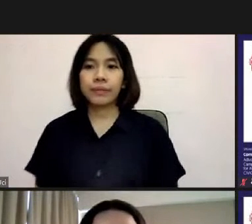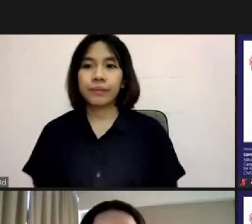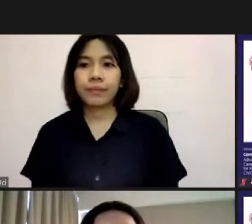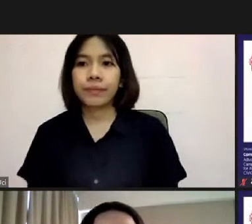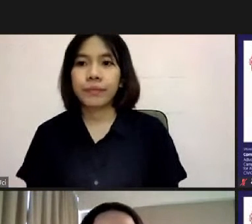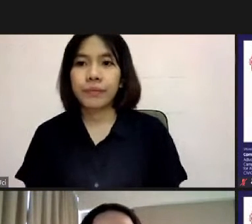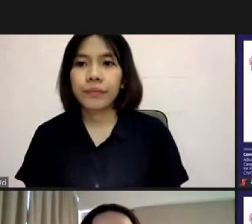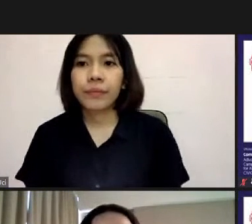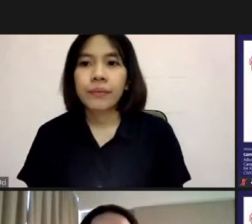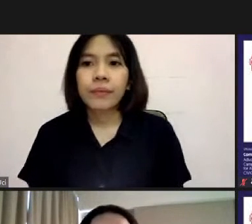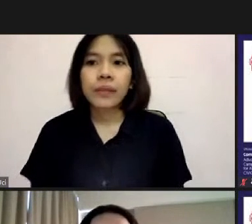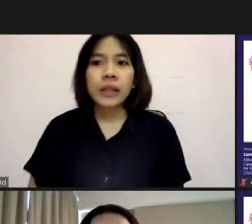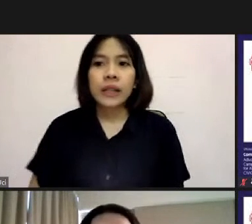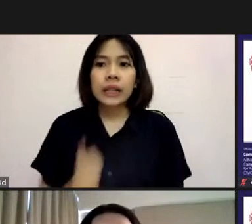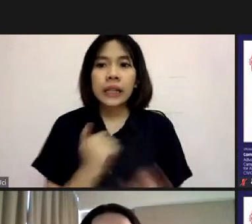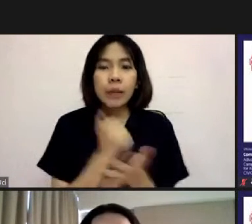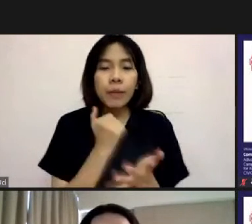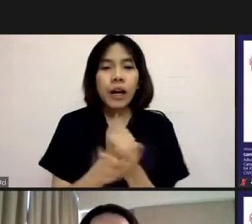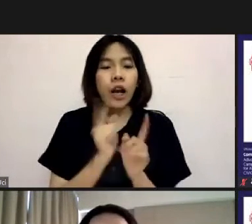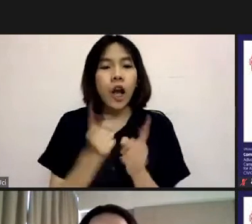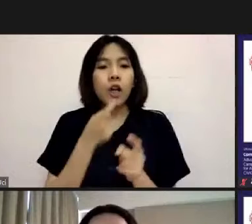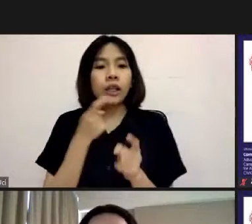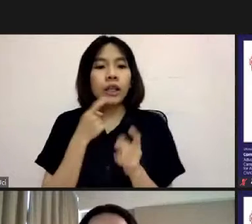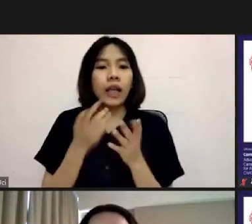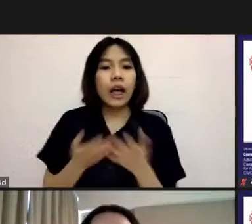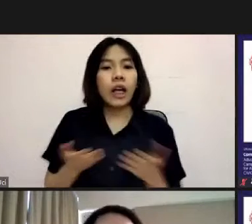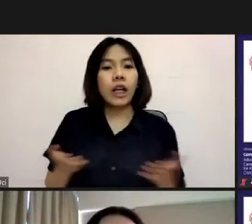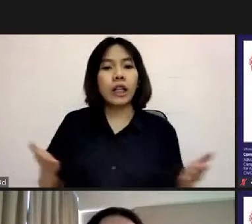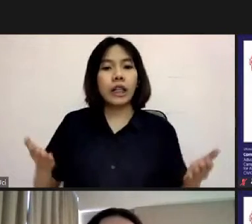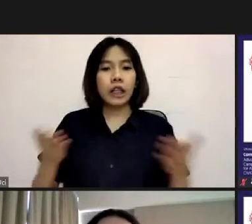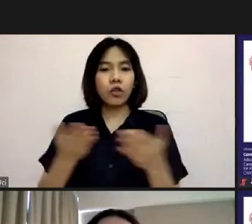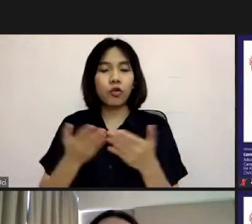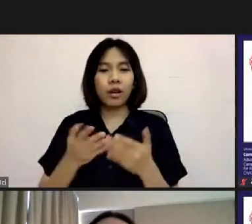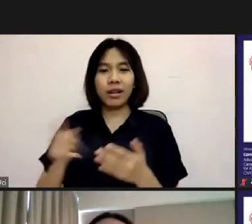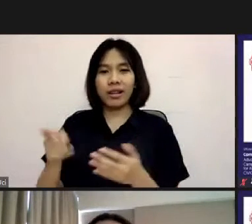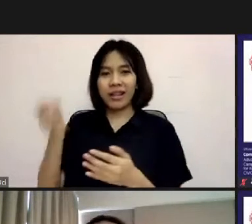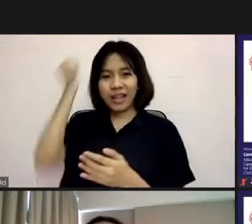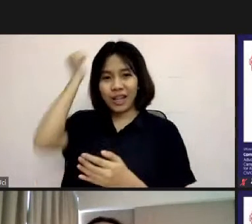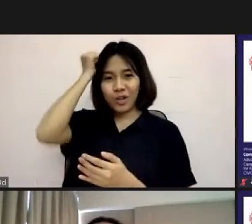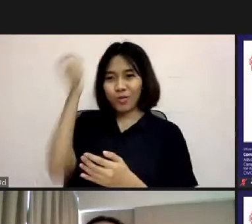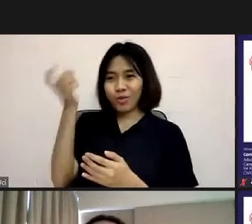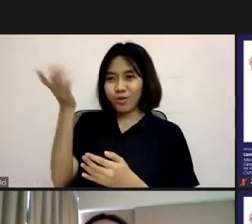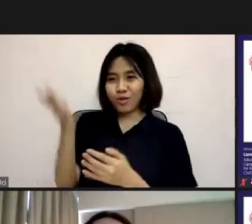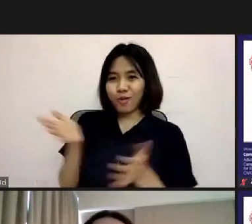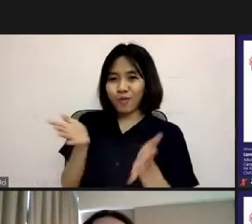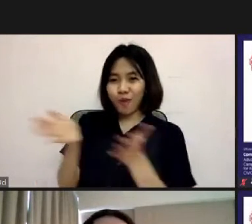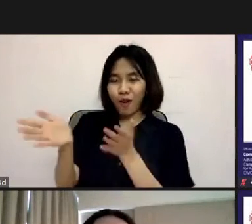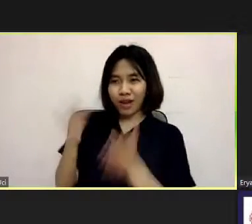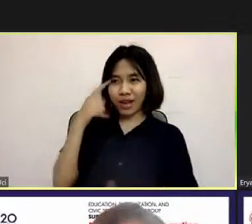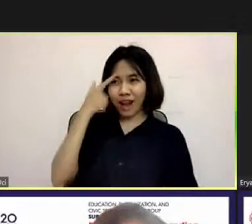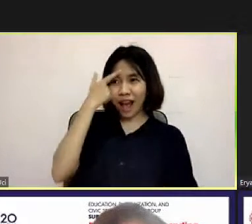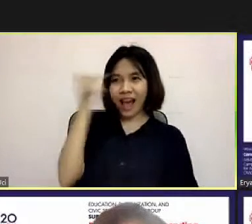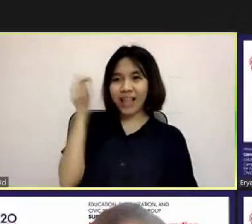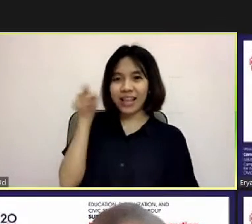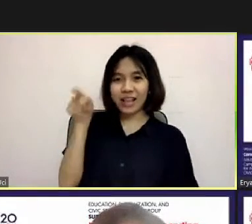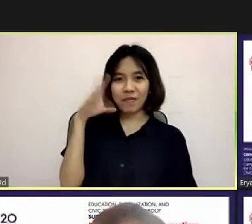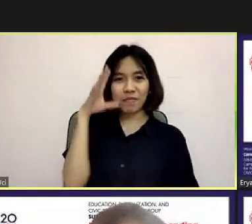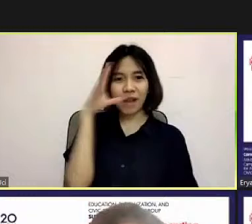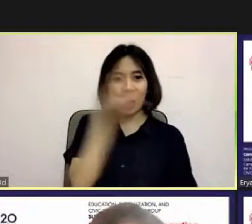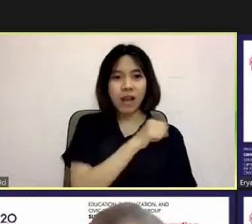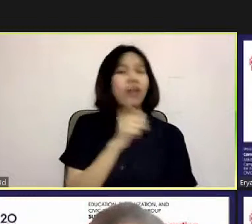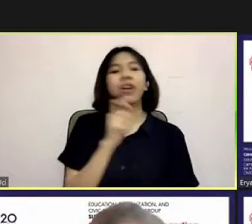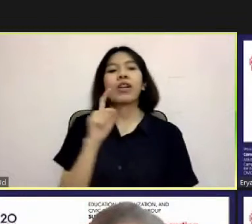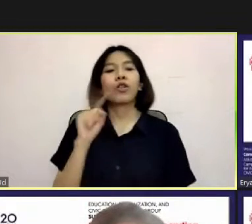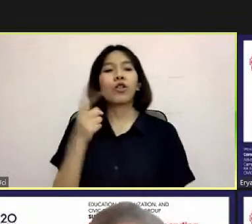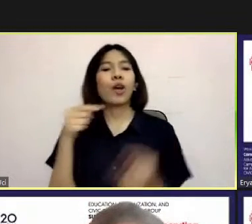All right. Actually, for the environmental, maybe our moderator is